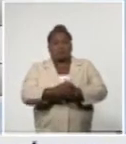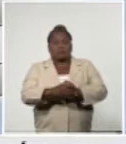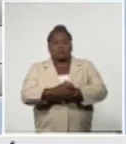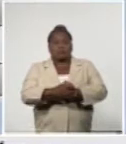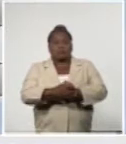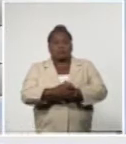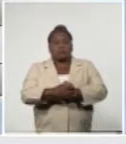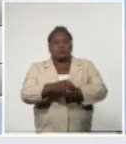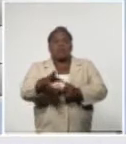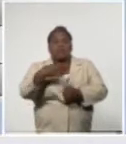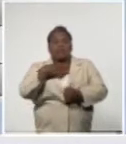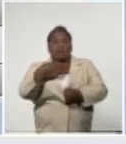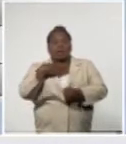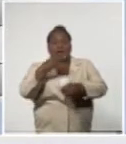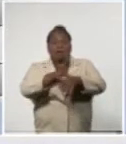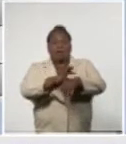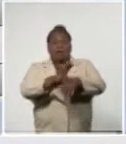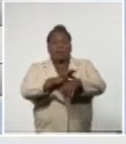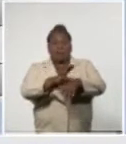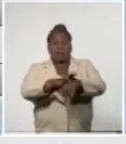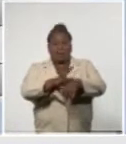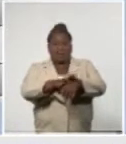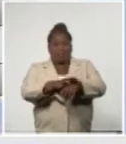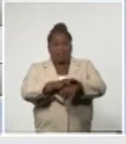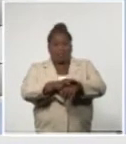in the world,